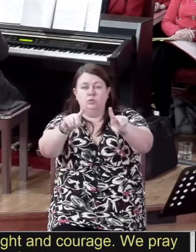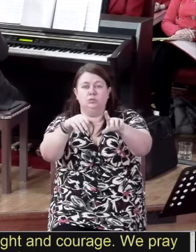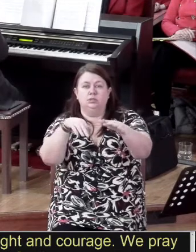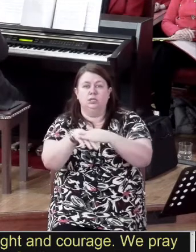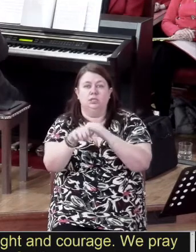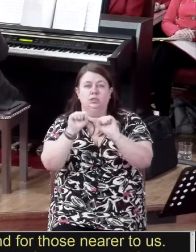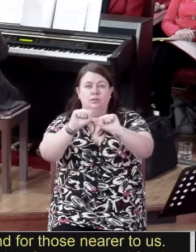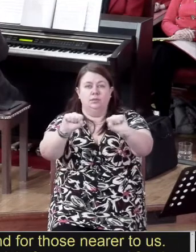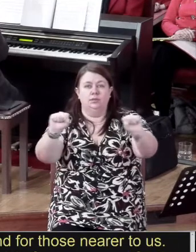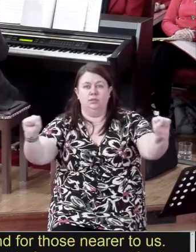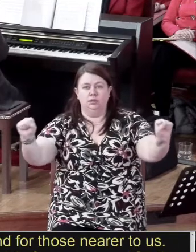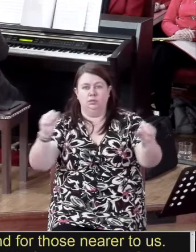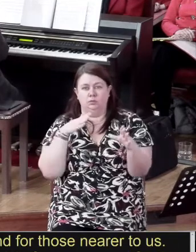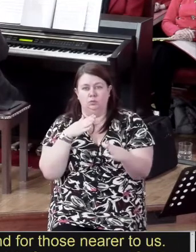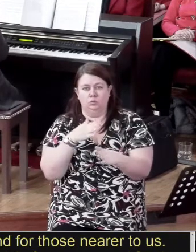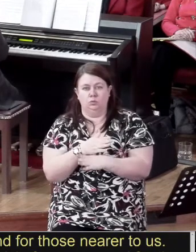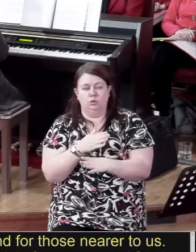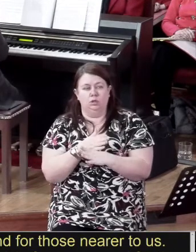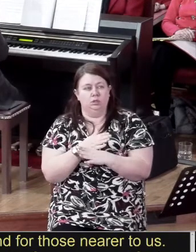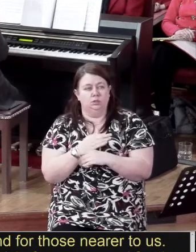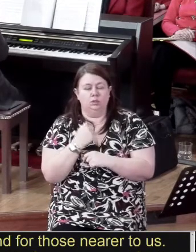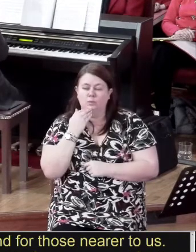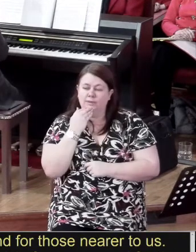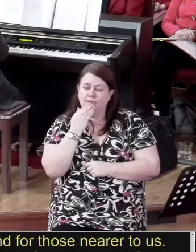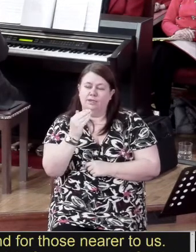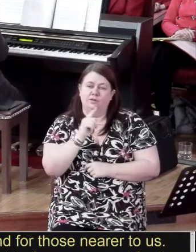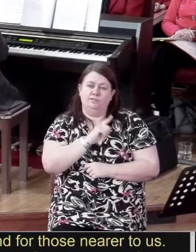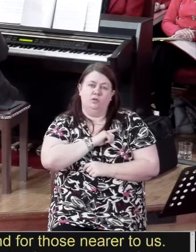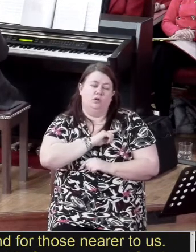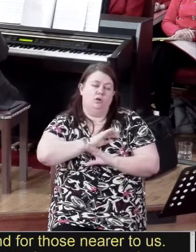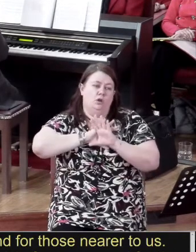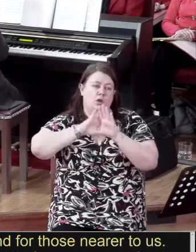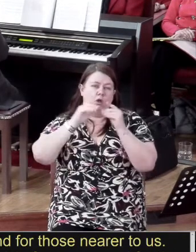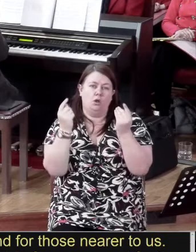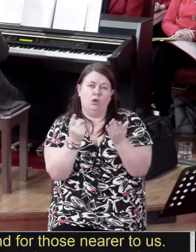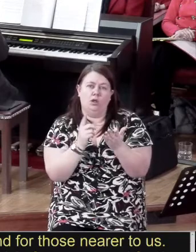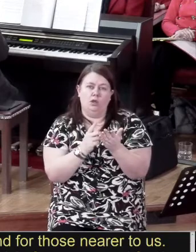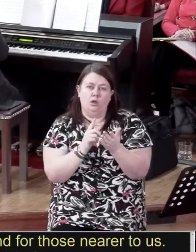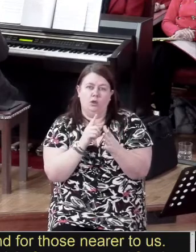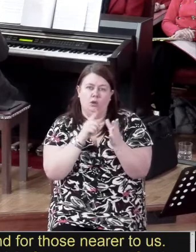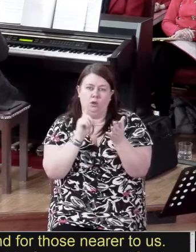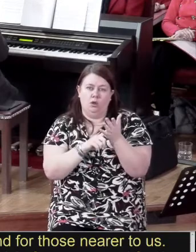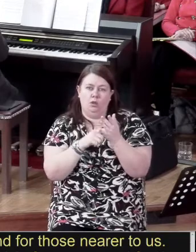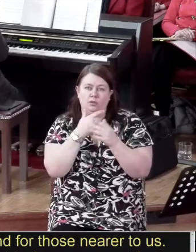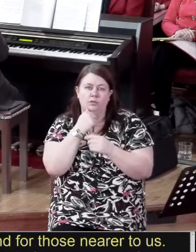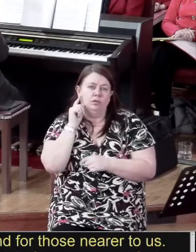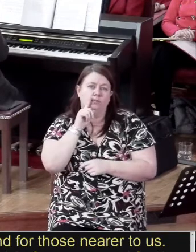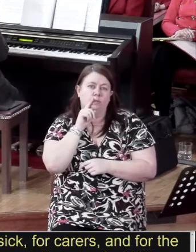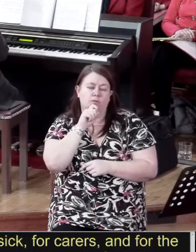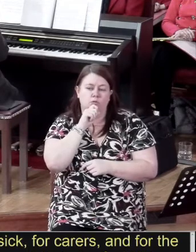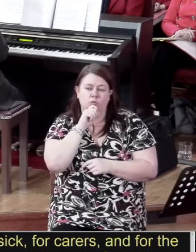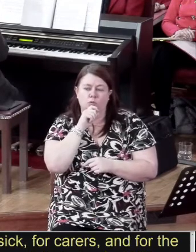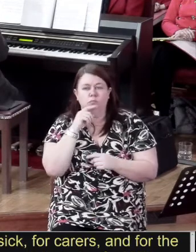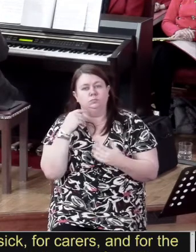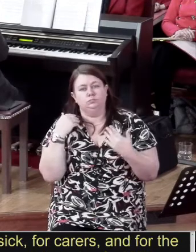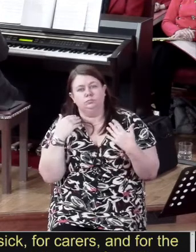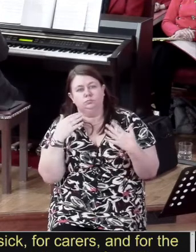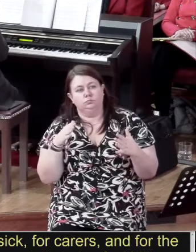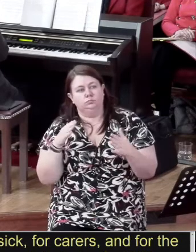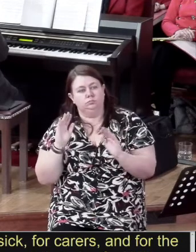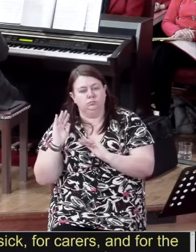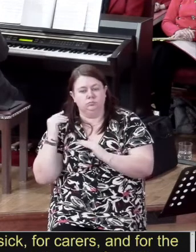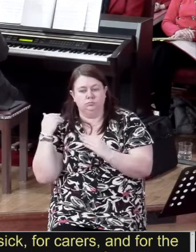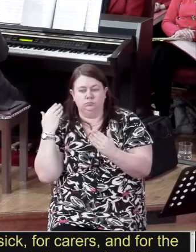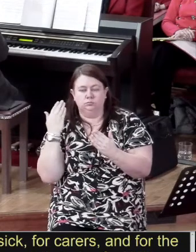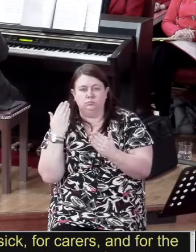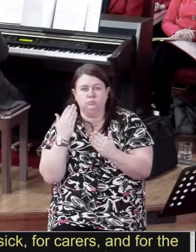Father, we thank you for all the people, great and humble, who have maintained the fabric of the world's life in the past and